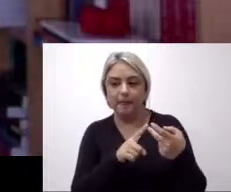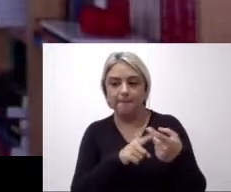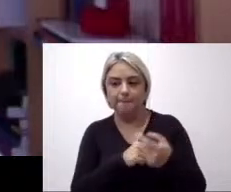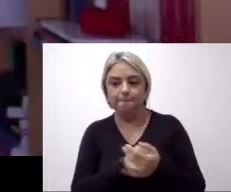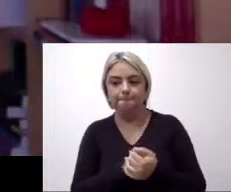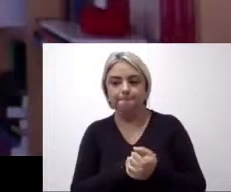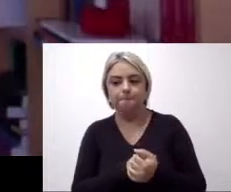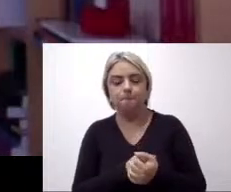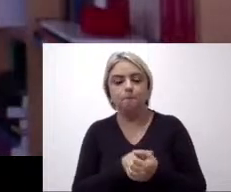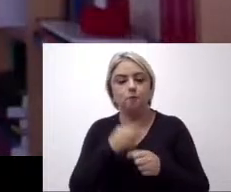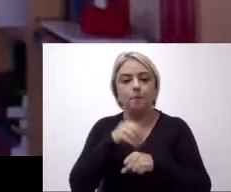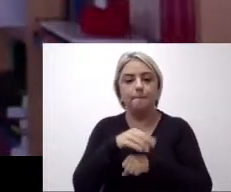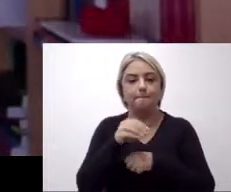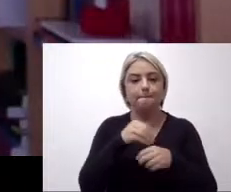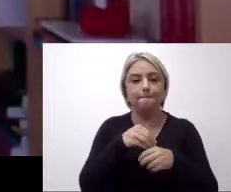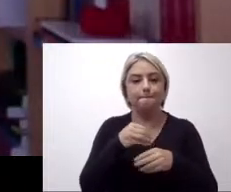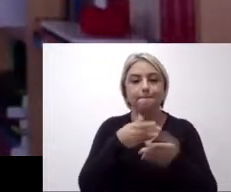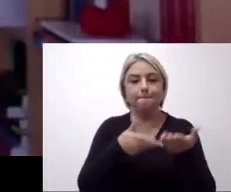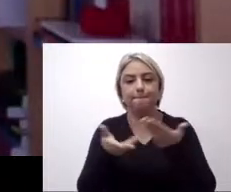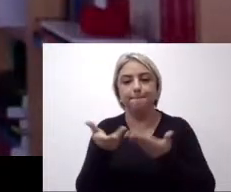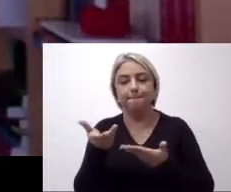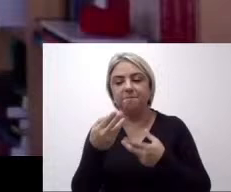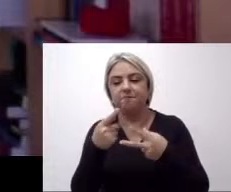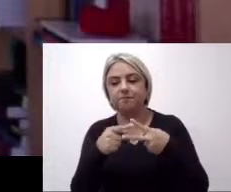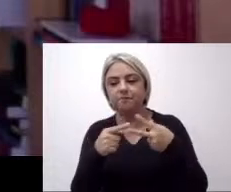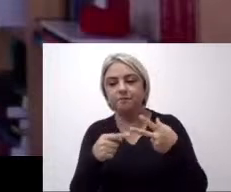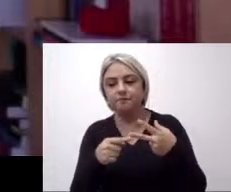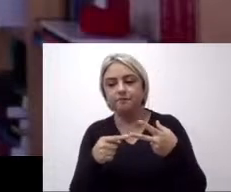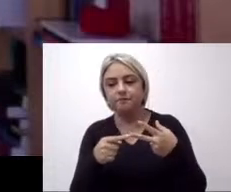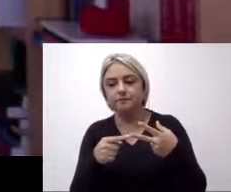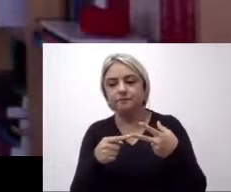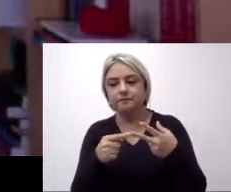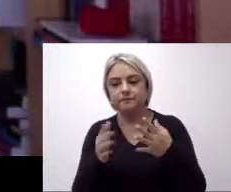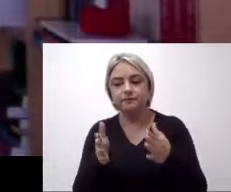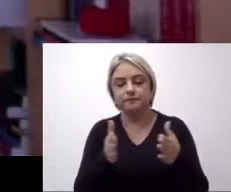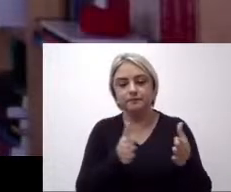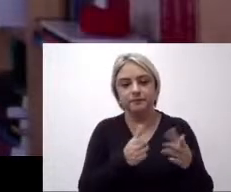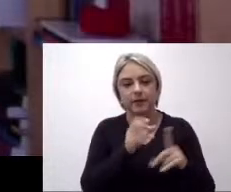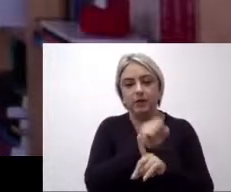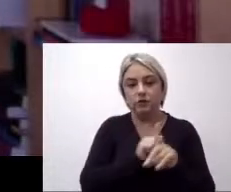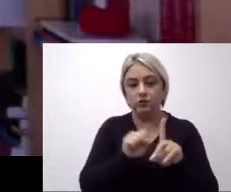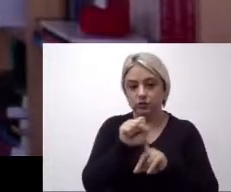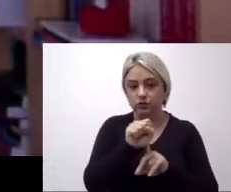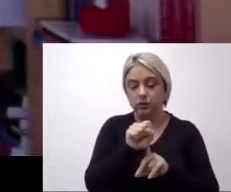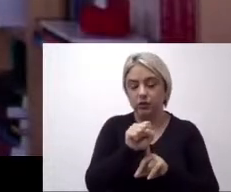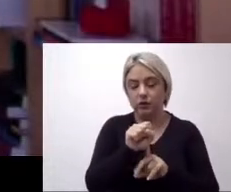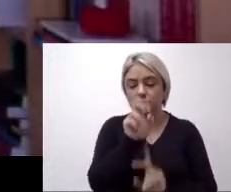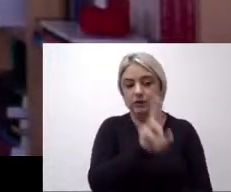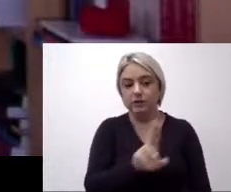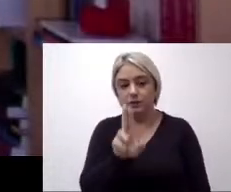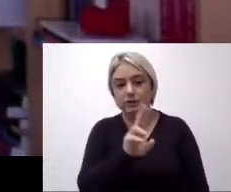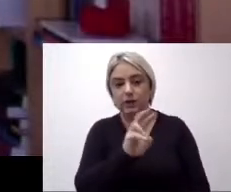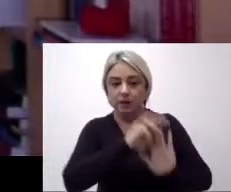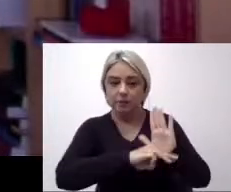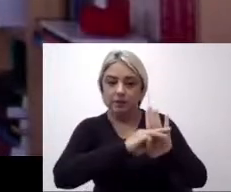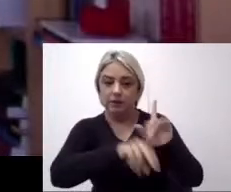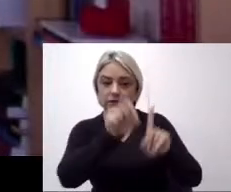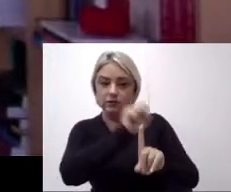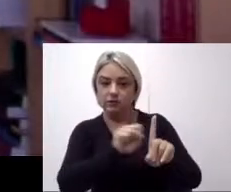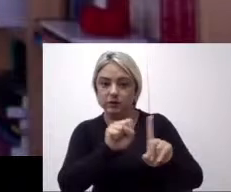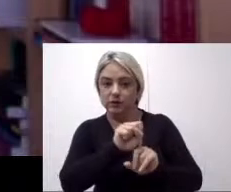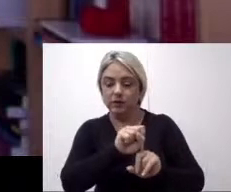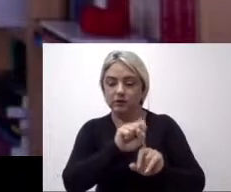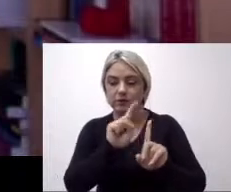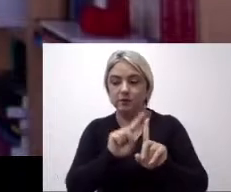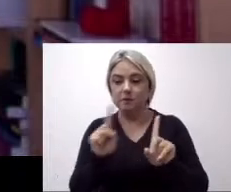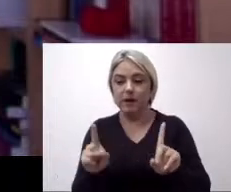They are sociological approaches using sociological methods, but also grasping the political